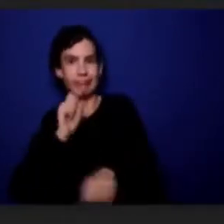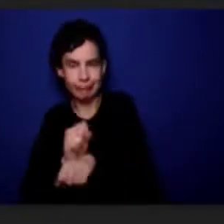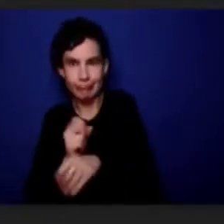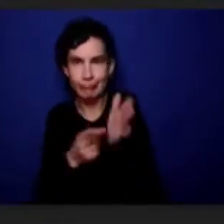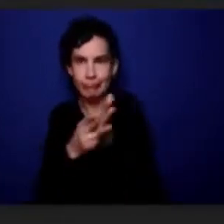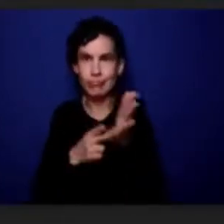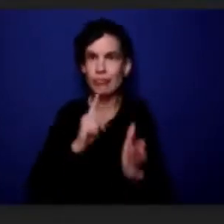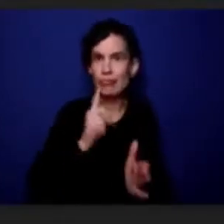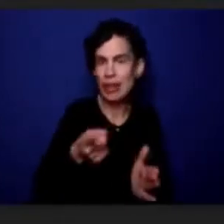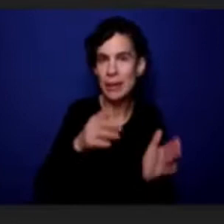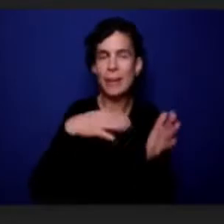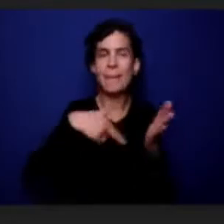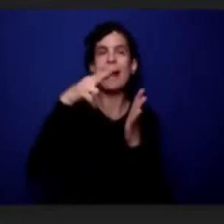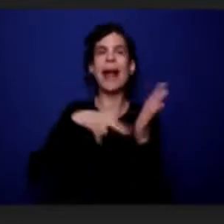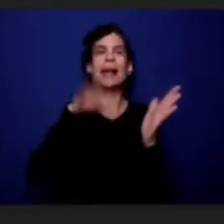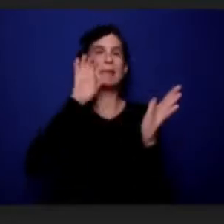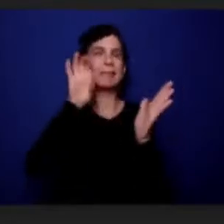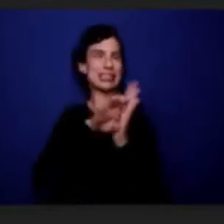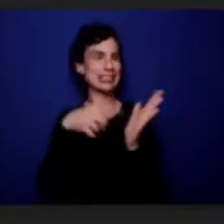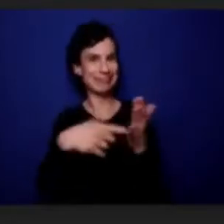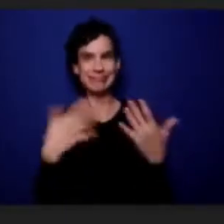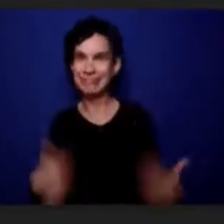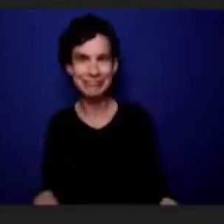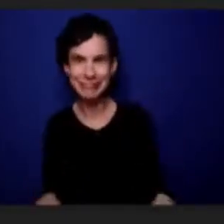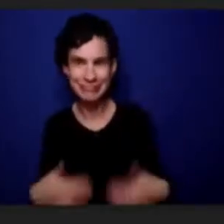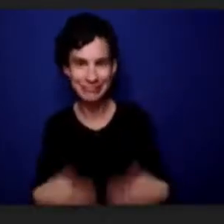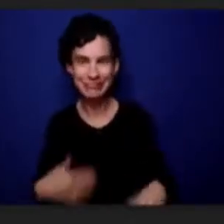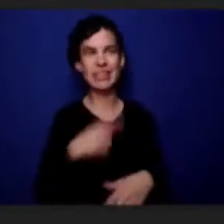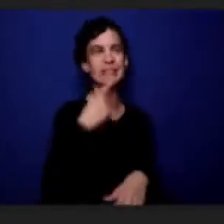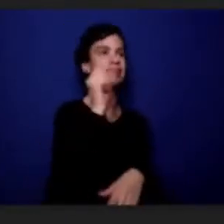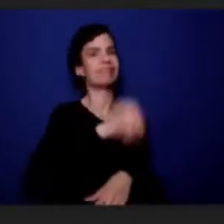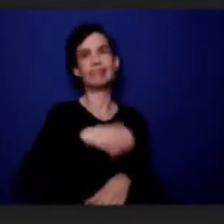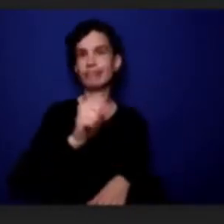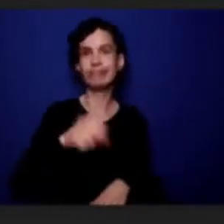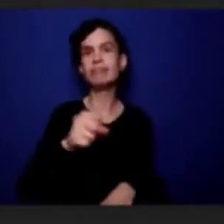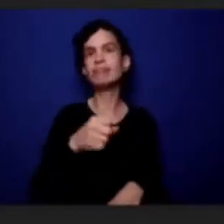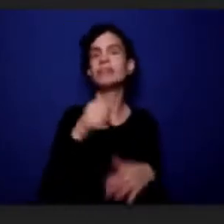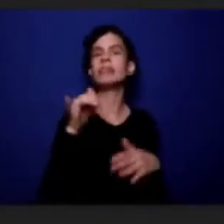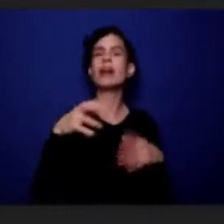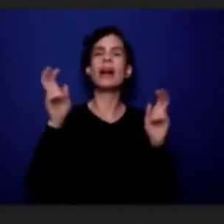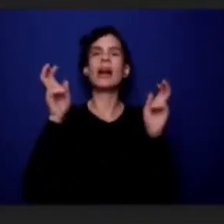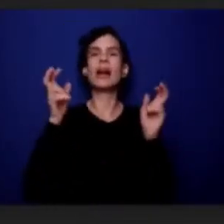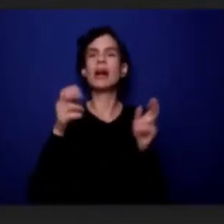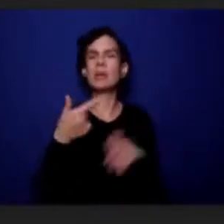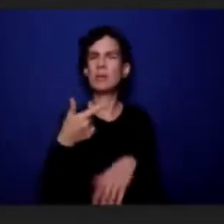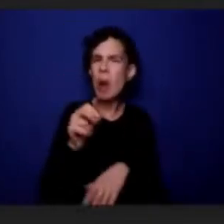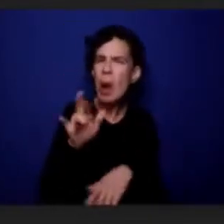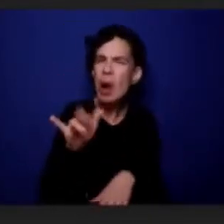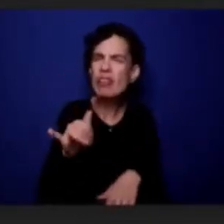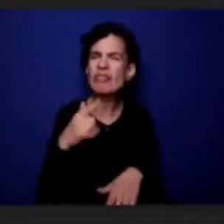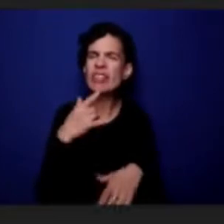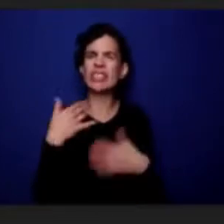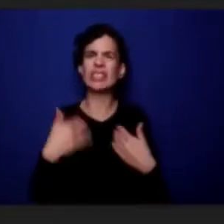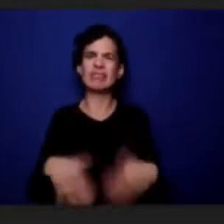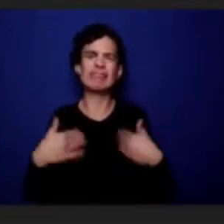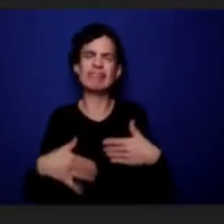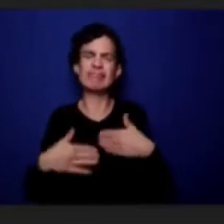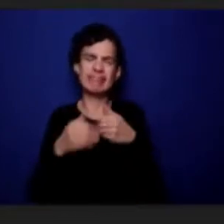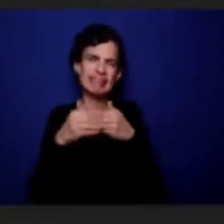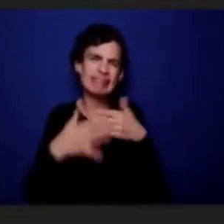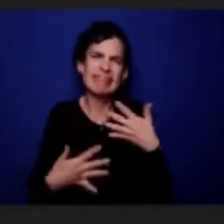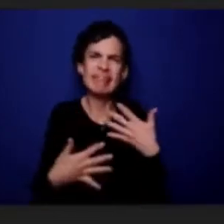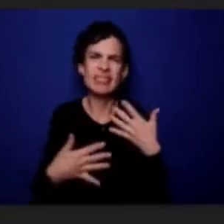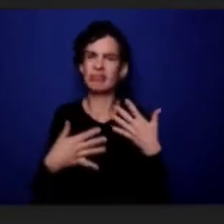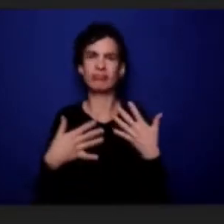fear, but it seems to be quite palpable, this fear of women, really, in these paintings.